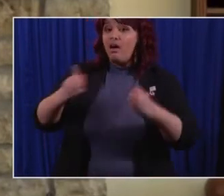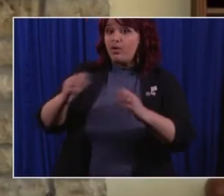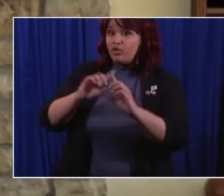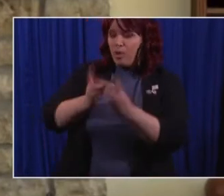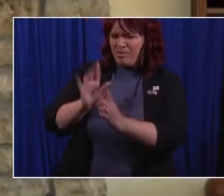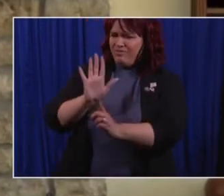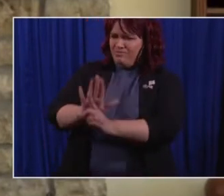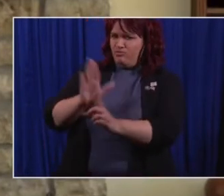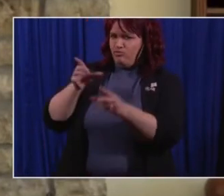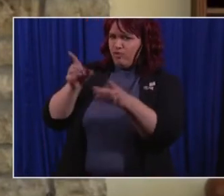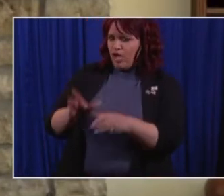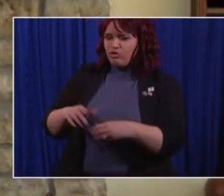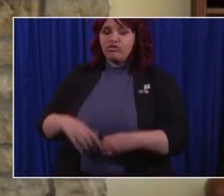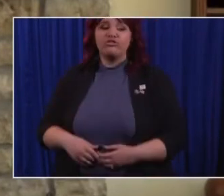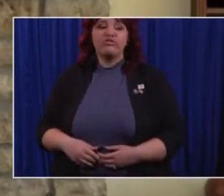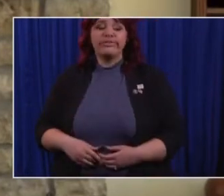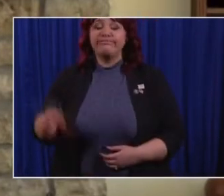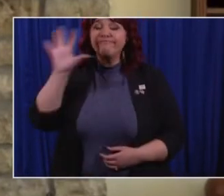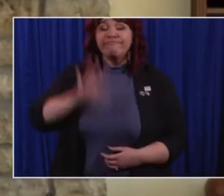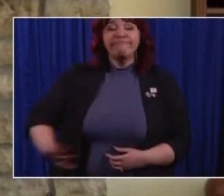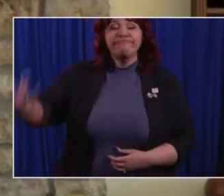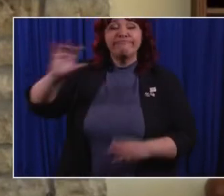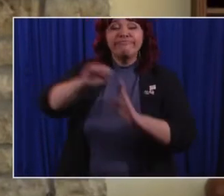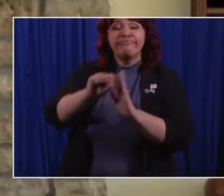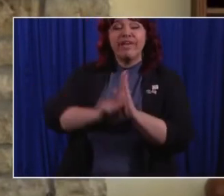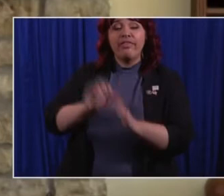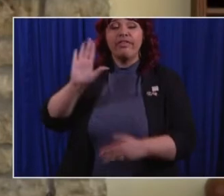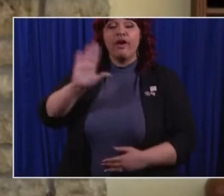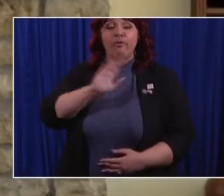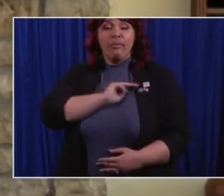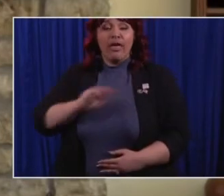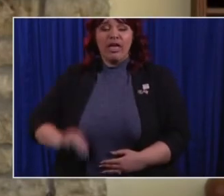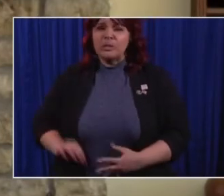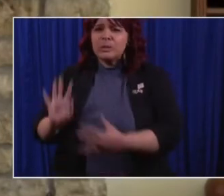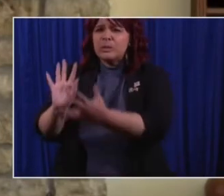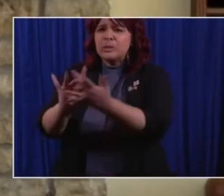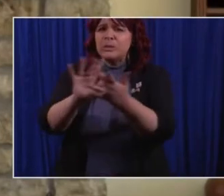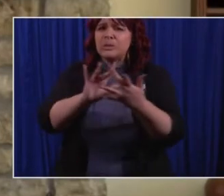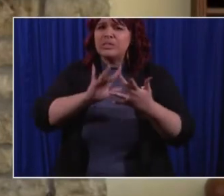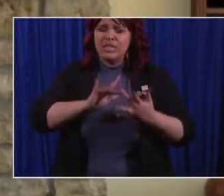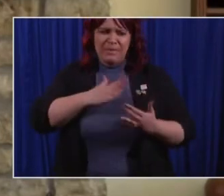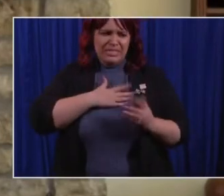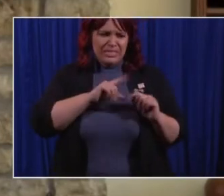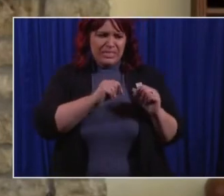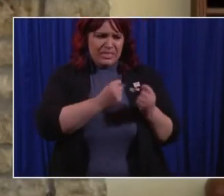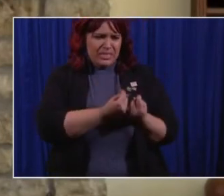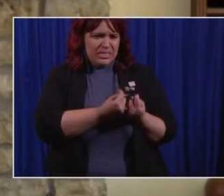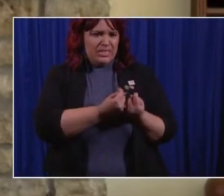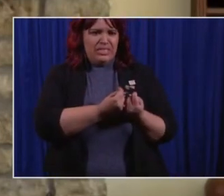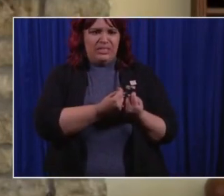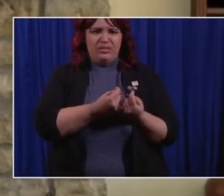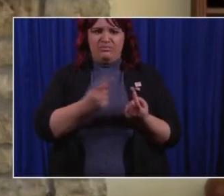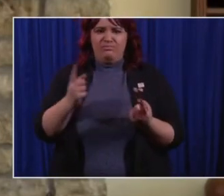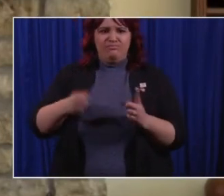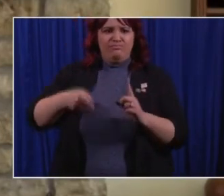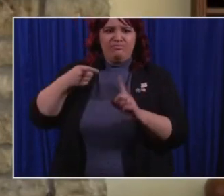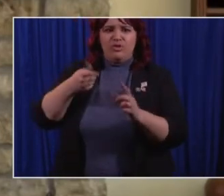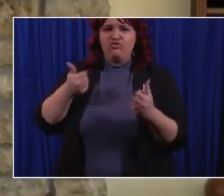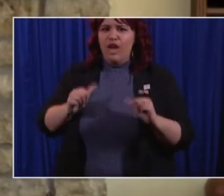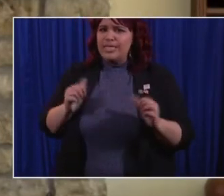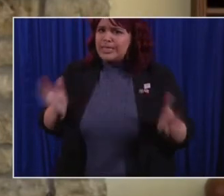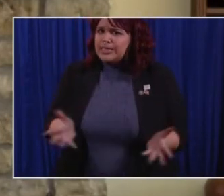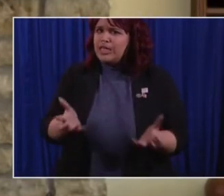mayors, and I've talked with my team, what can we do about this? And we're all working on it. And, again, I would